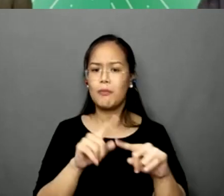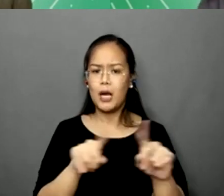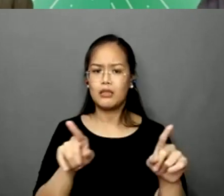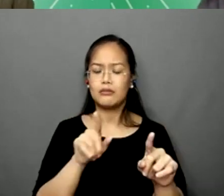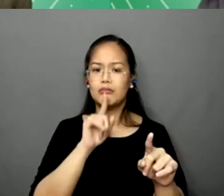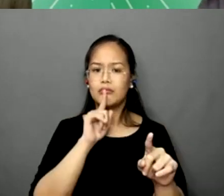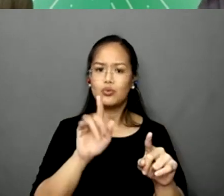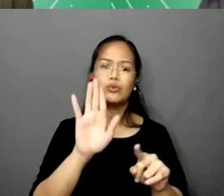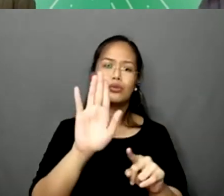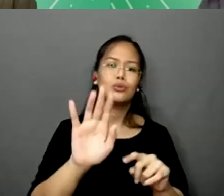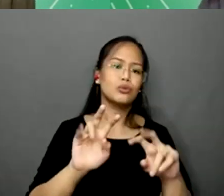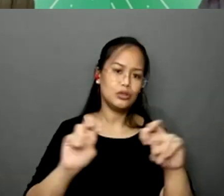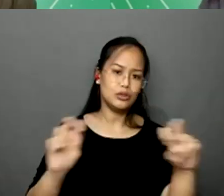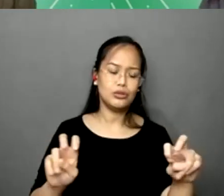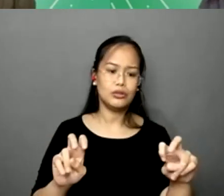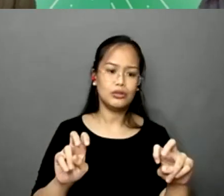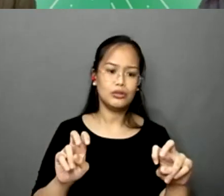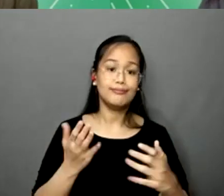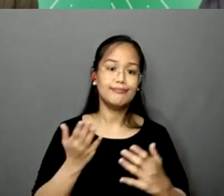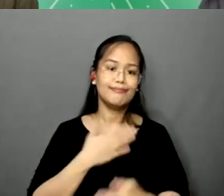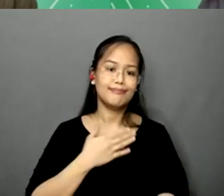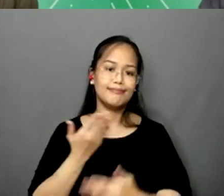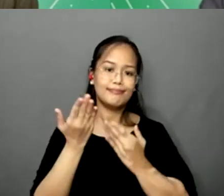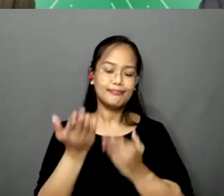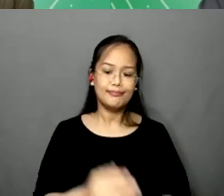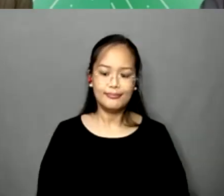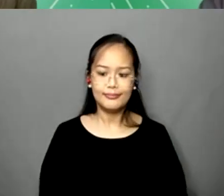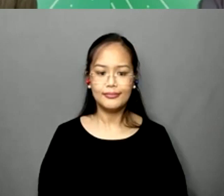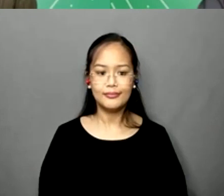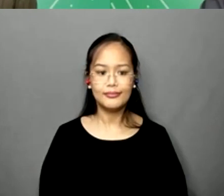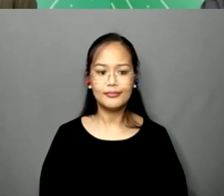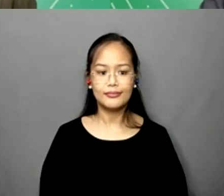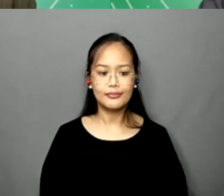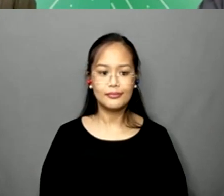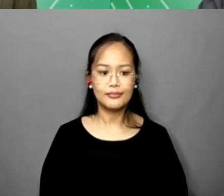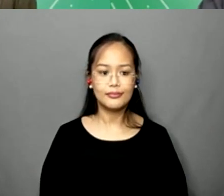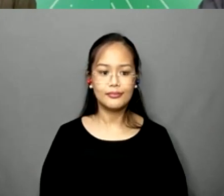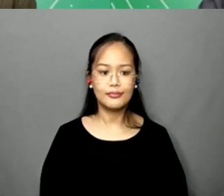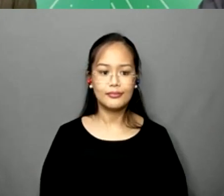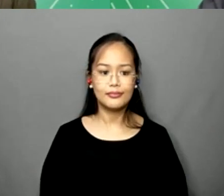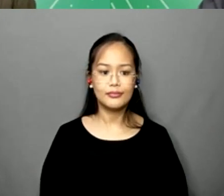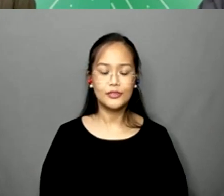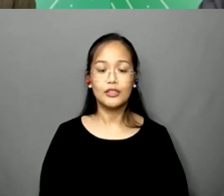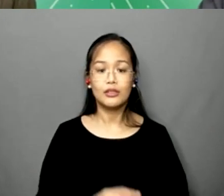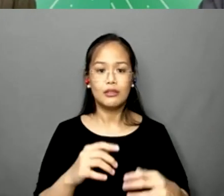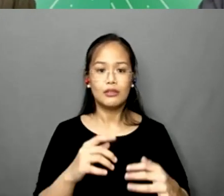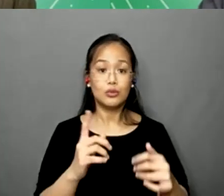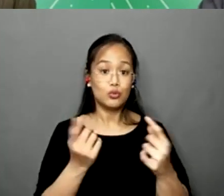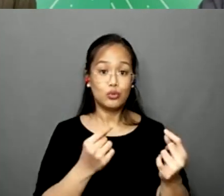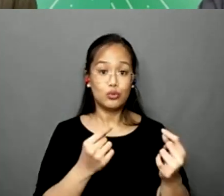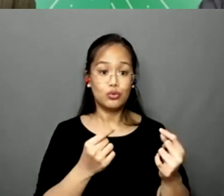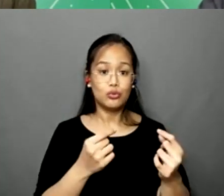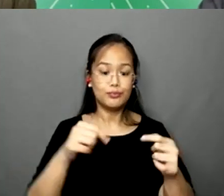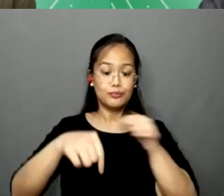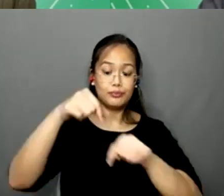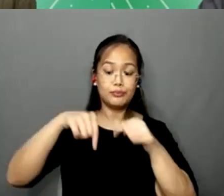that we'll have to look into. So that's what I would advise. Going back and kind of breaking down your product or service and seeing where you can